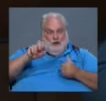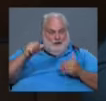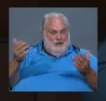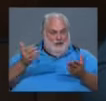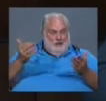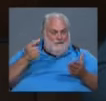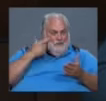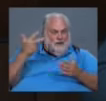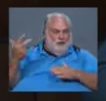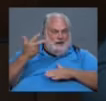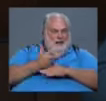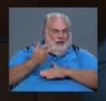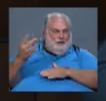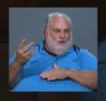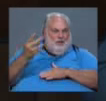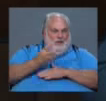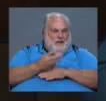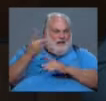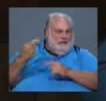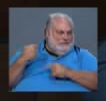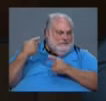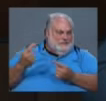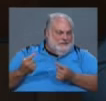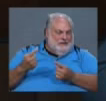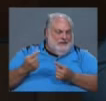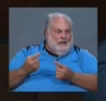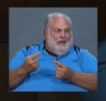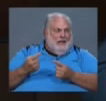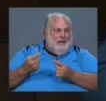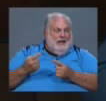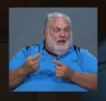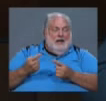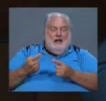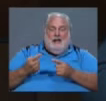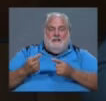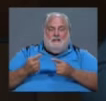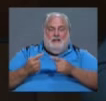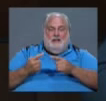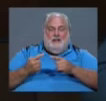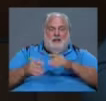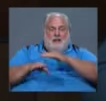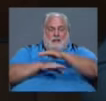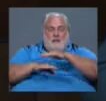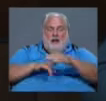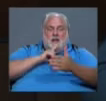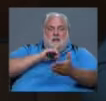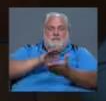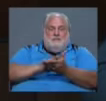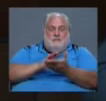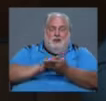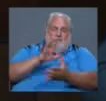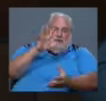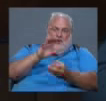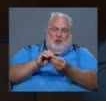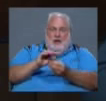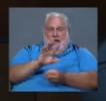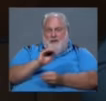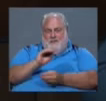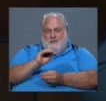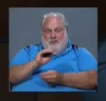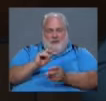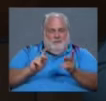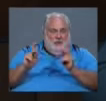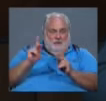been with us for 3 or 4 days now, out of basically a base complement on the ship of about 50 people. So we've got